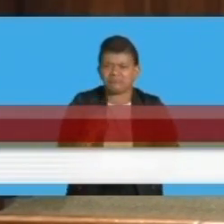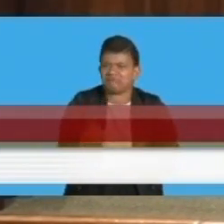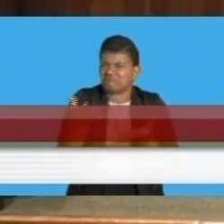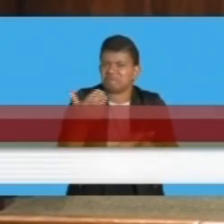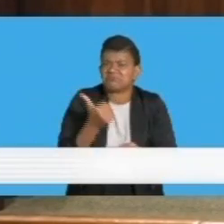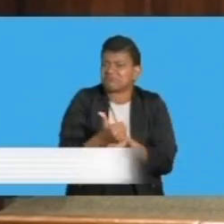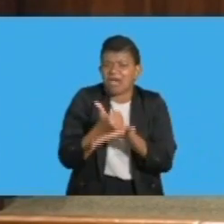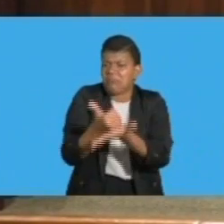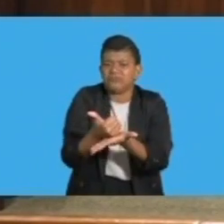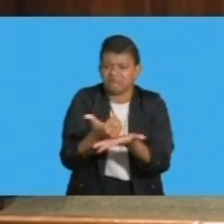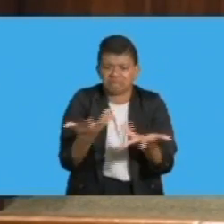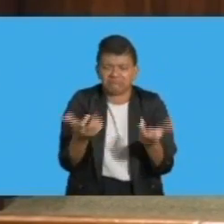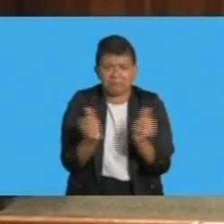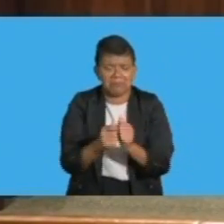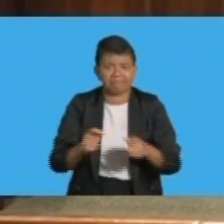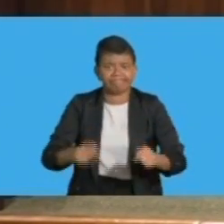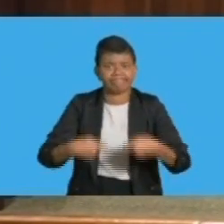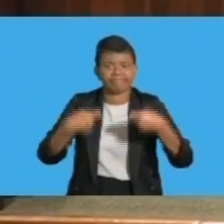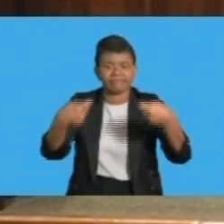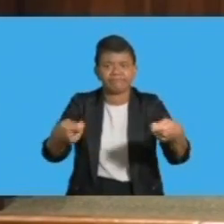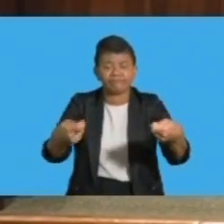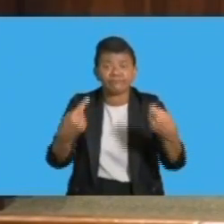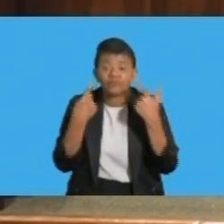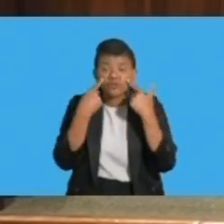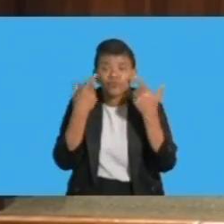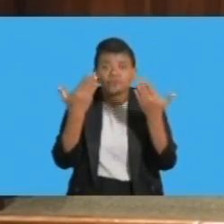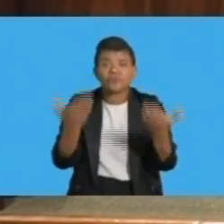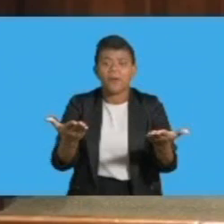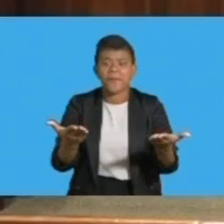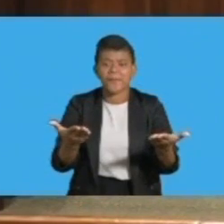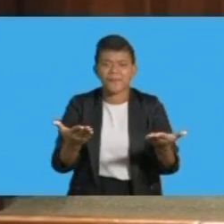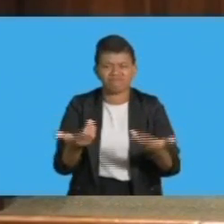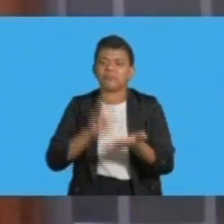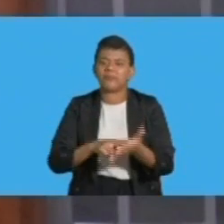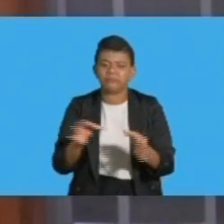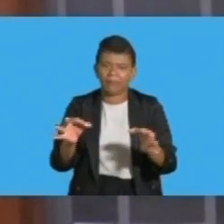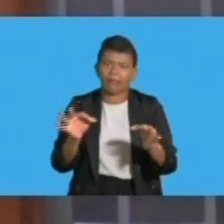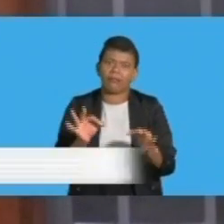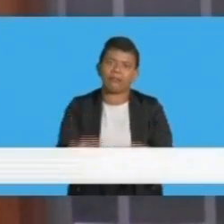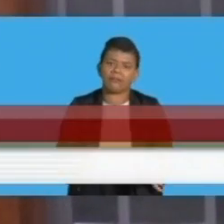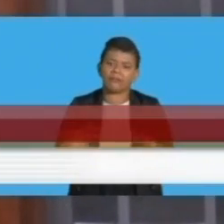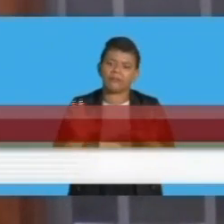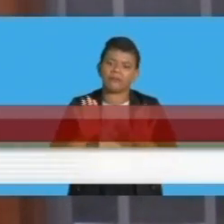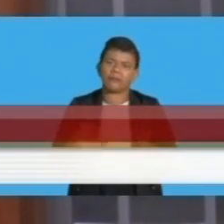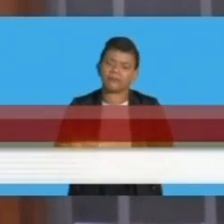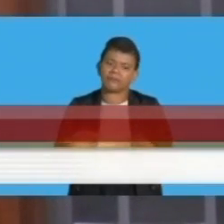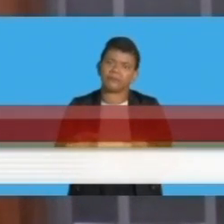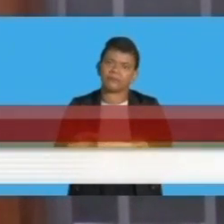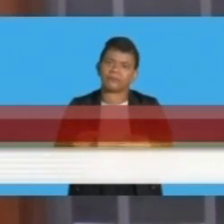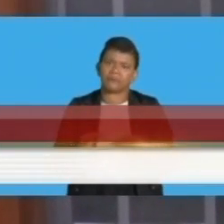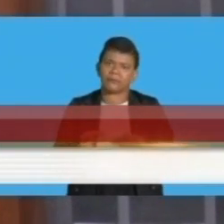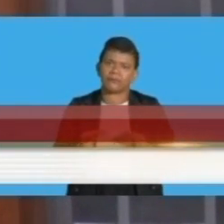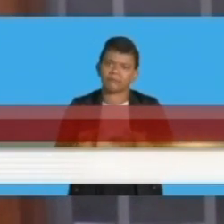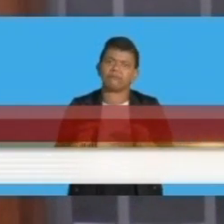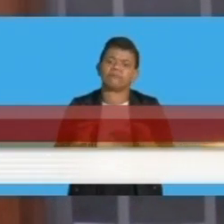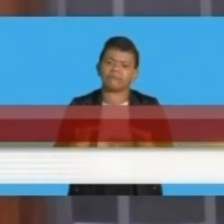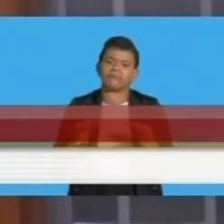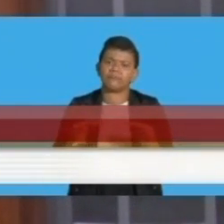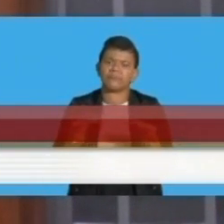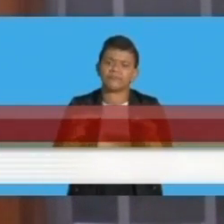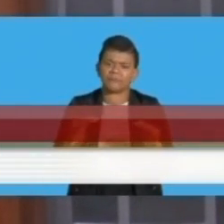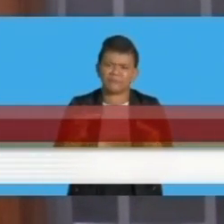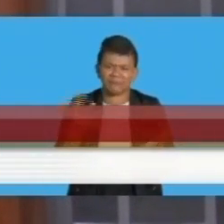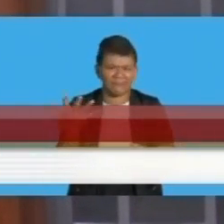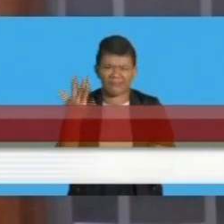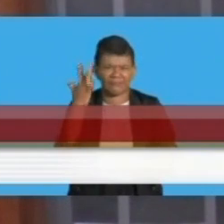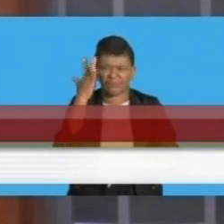substantiate the existence of sundry deposits amounting to $57,000. I just wonder how the ministers